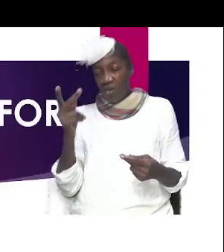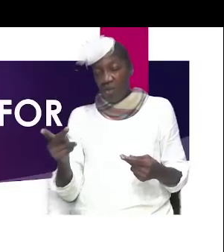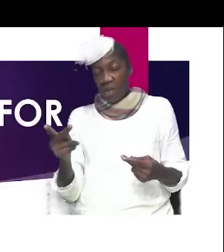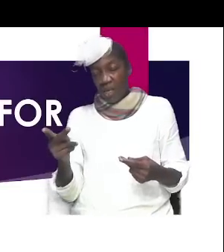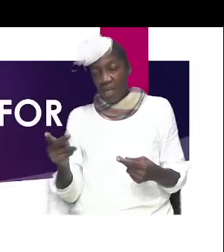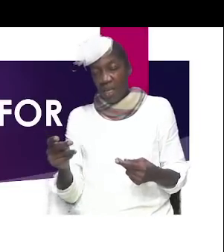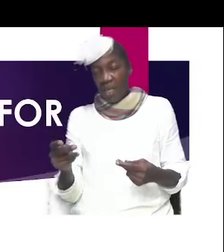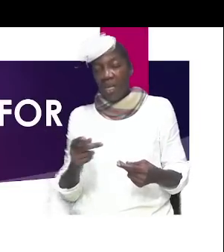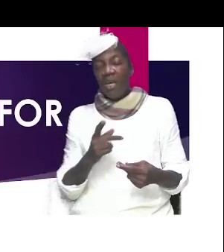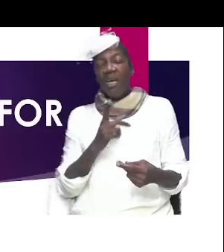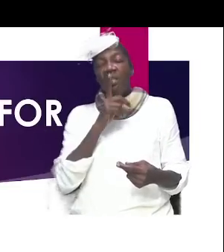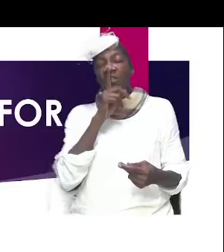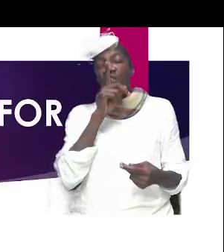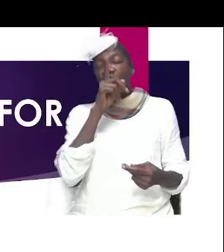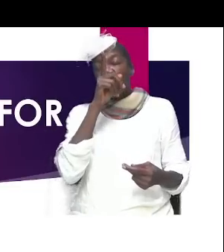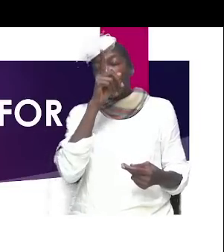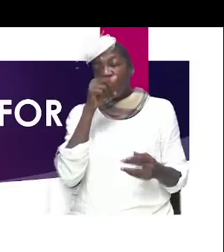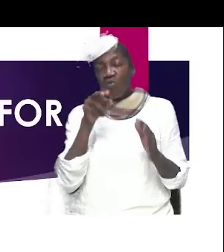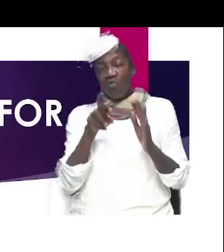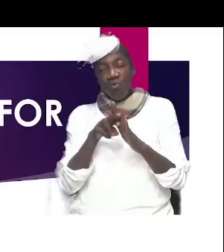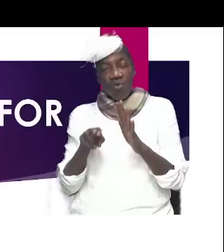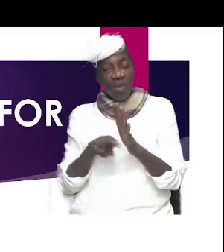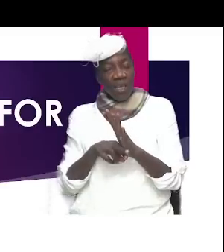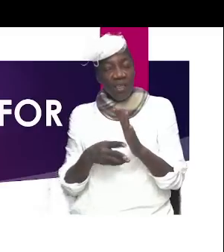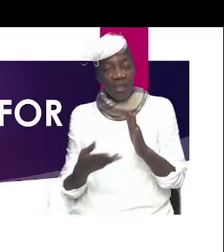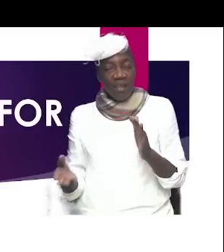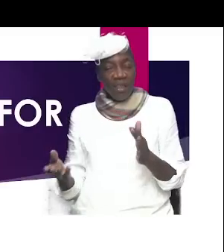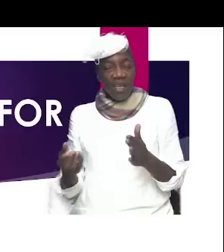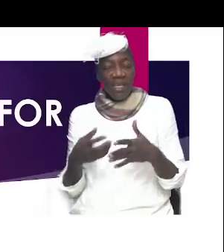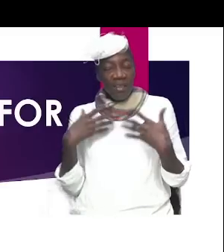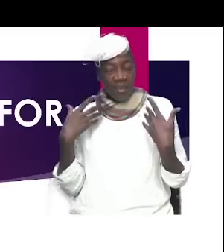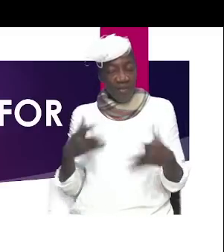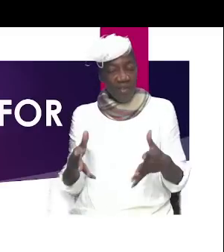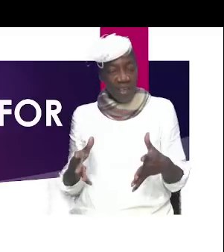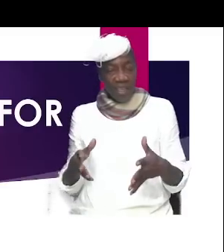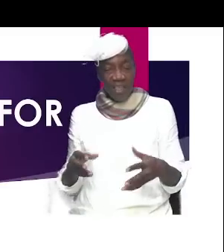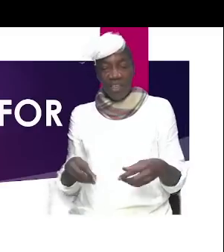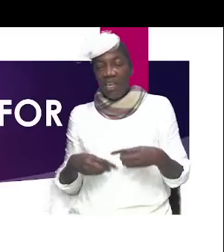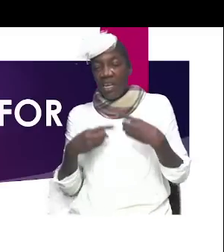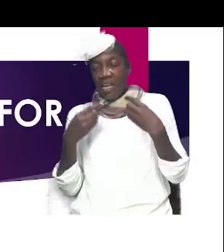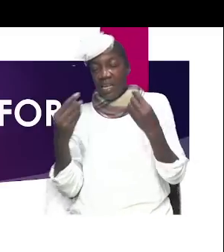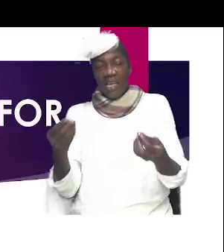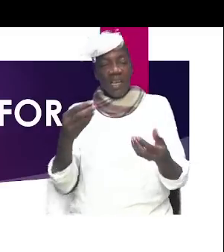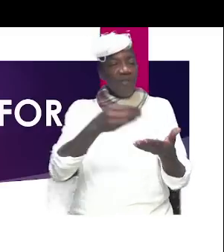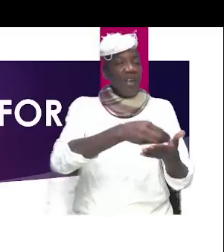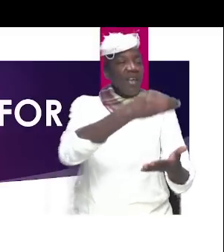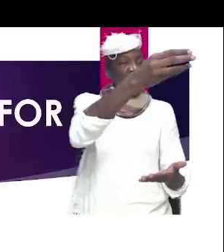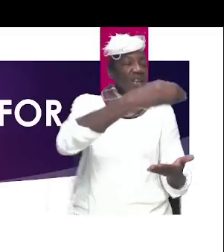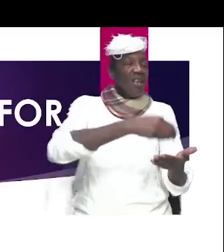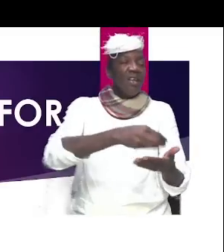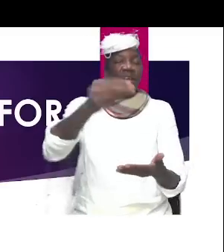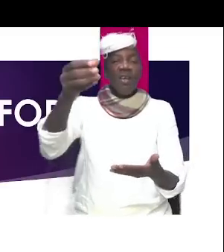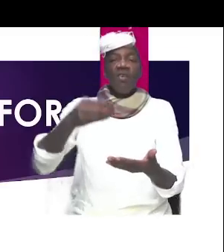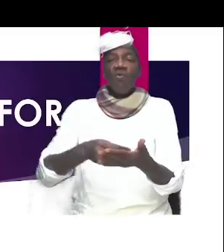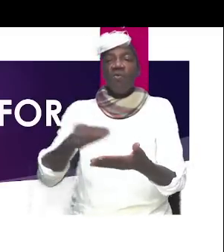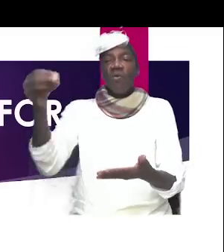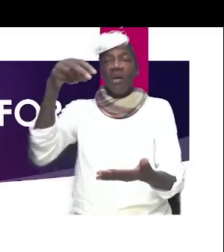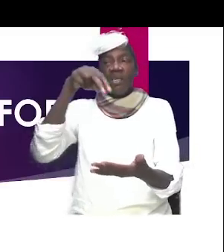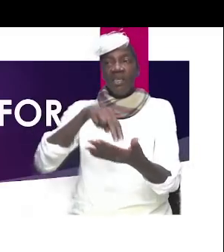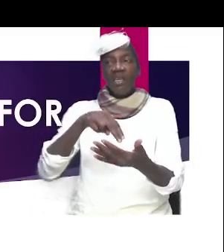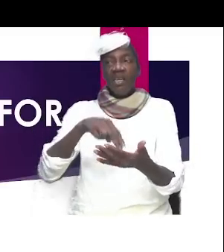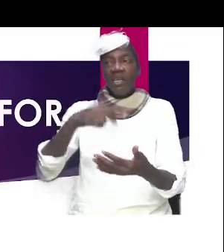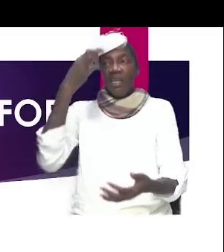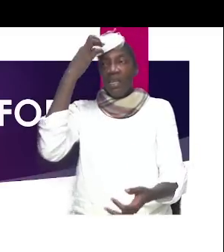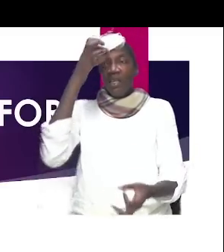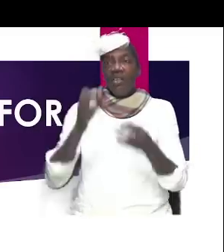genuineness with which things were done. And his giving rewards is standing at the judgment seat